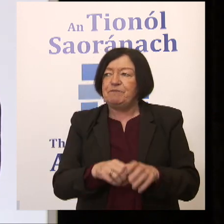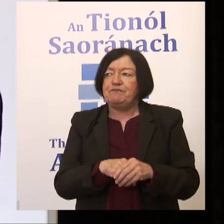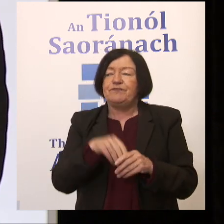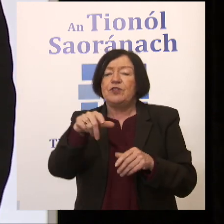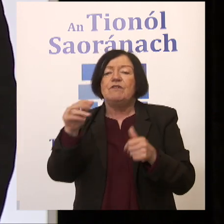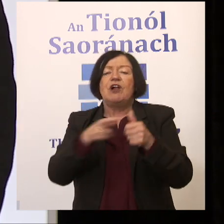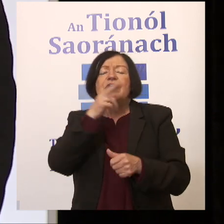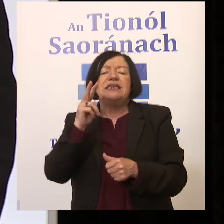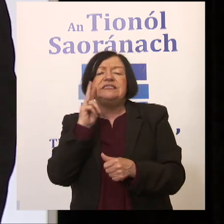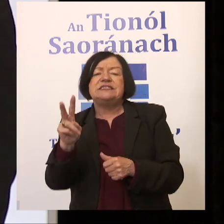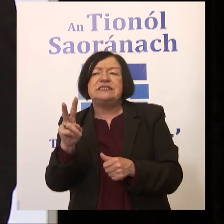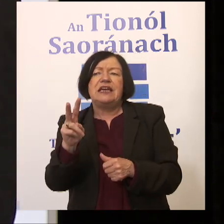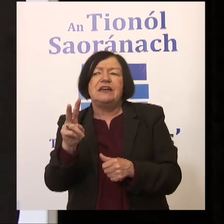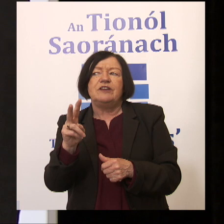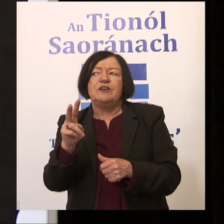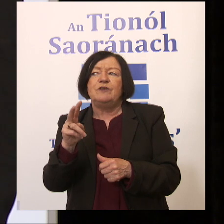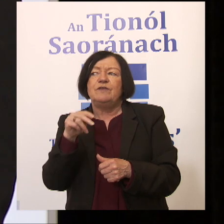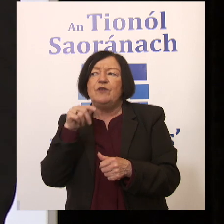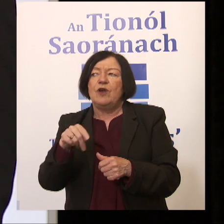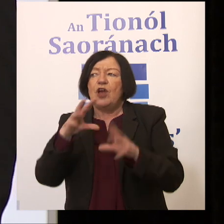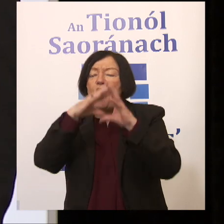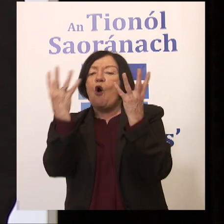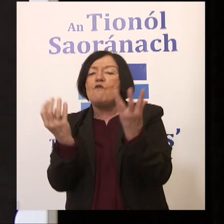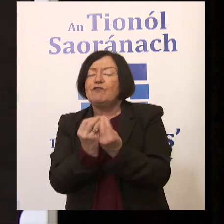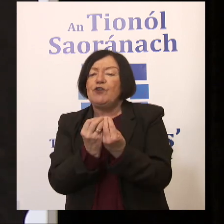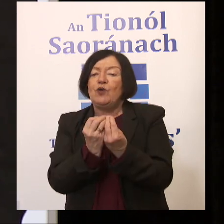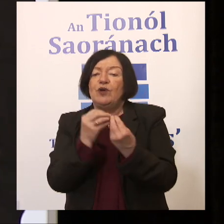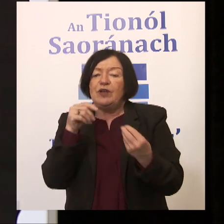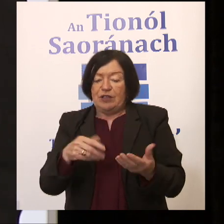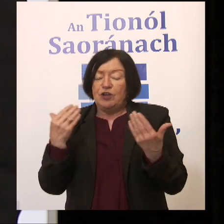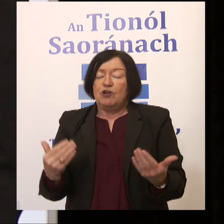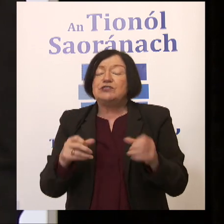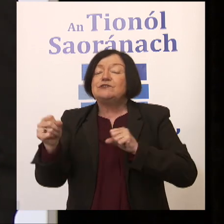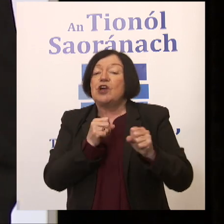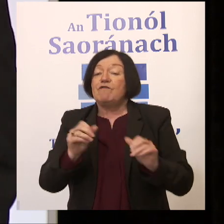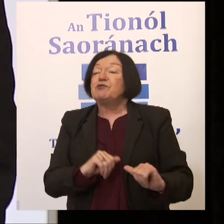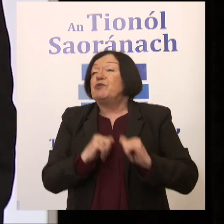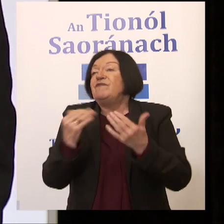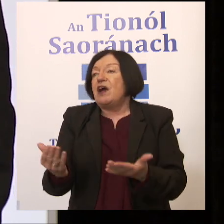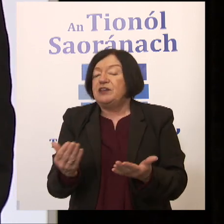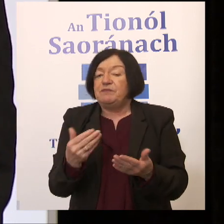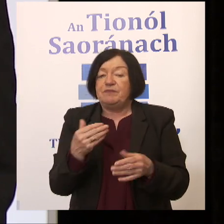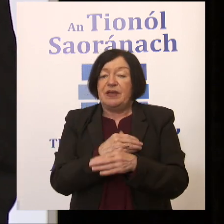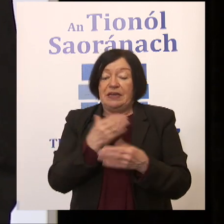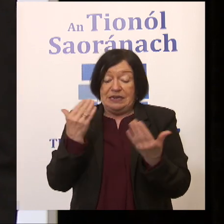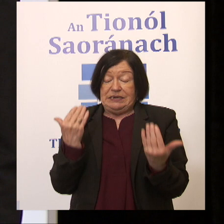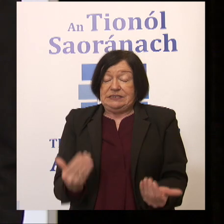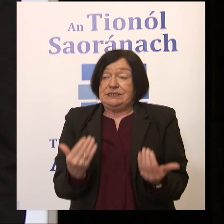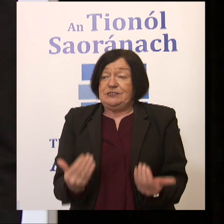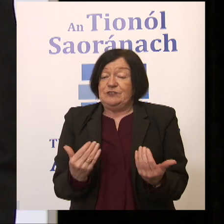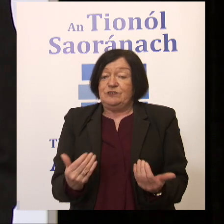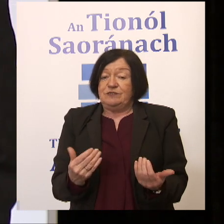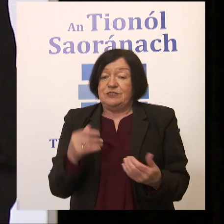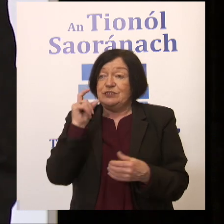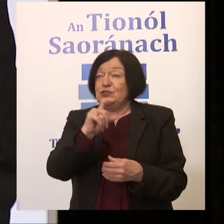already seen, I suppose, the sort of you've had an overview around the current services provided by the existing